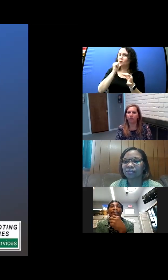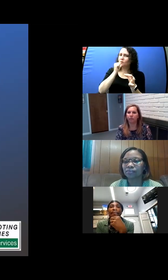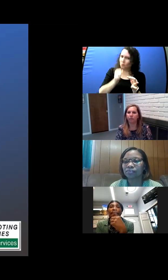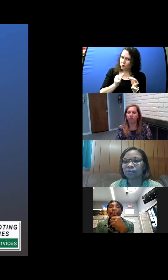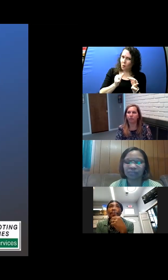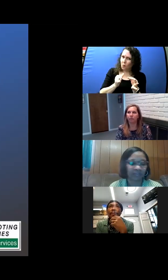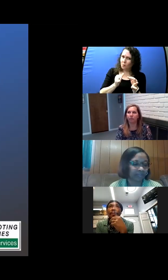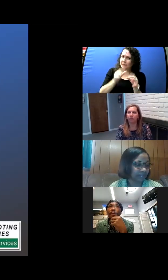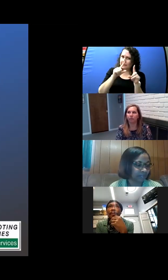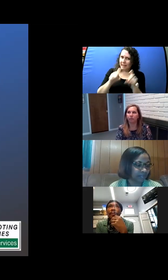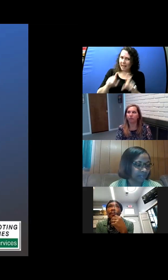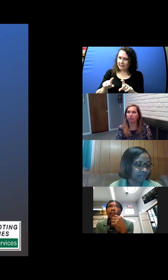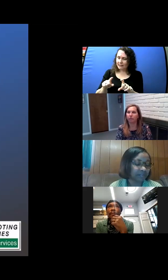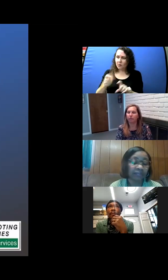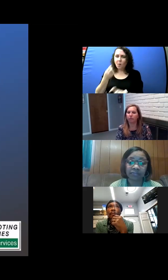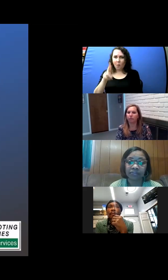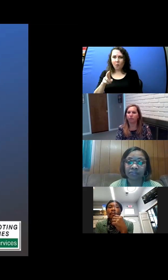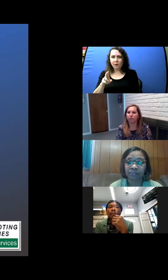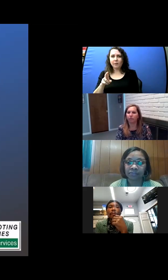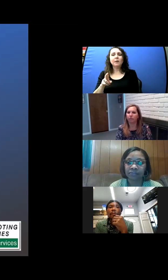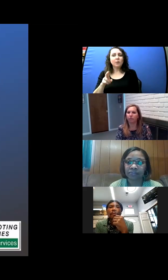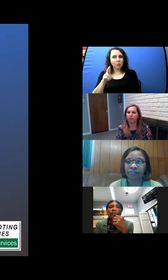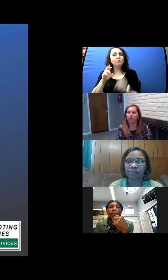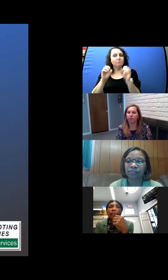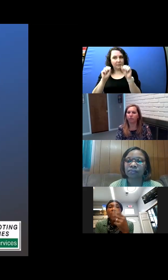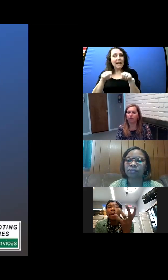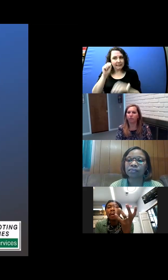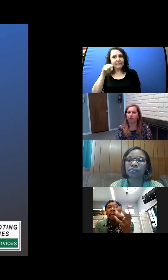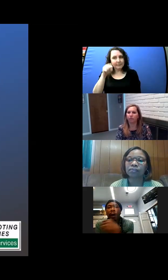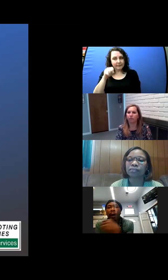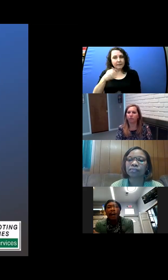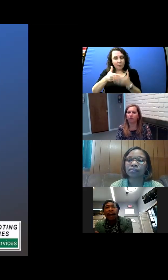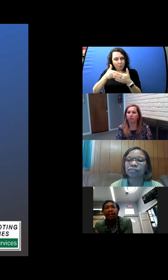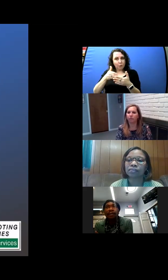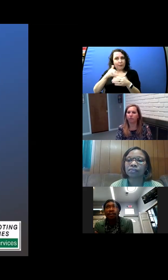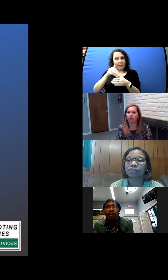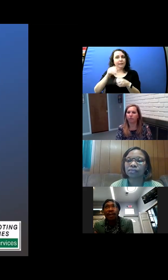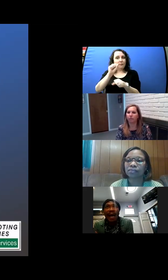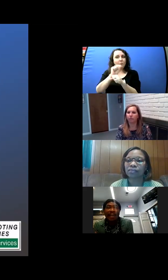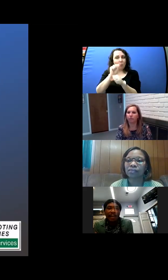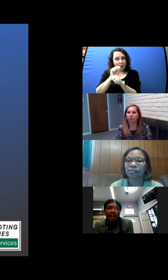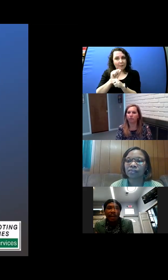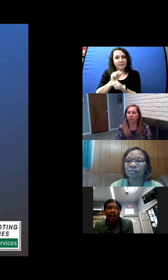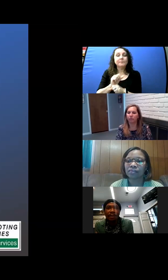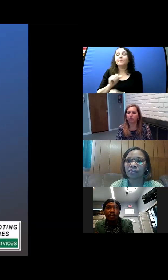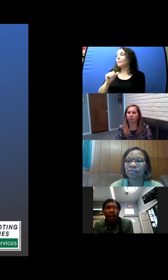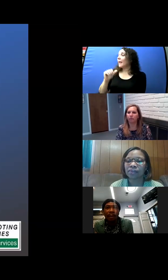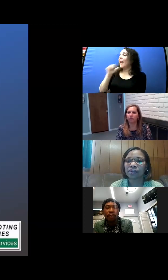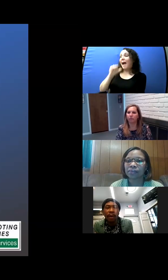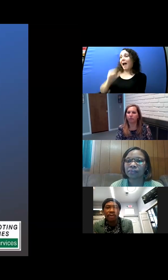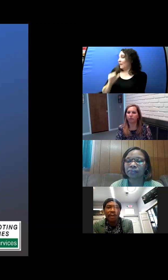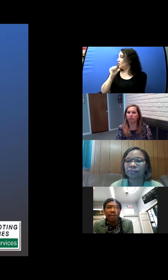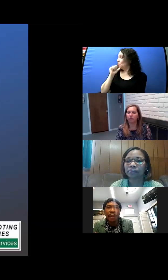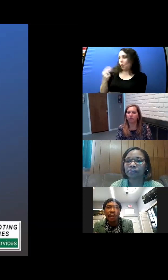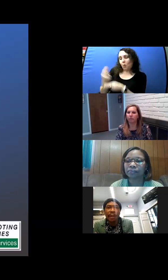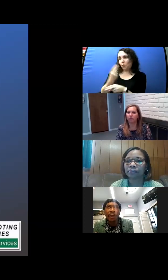to do pre-employment drug screening? Well, I choose to not do